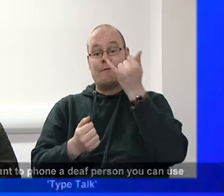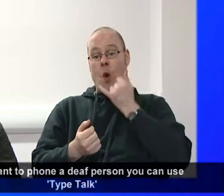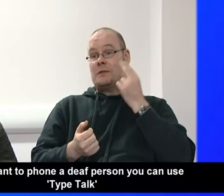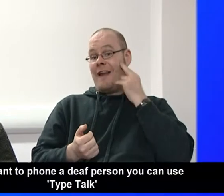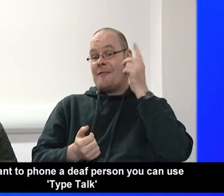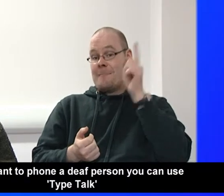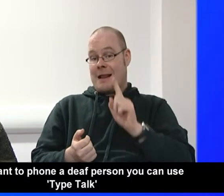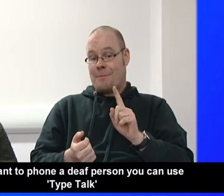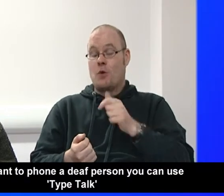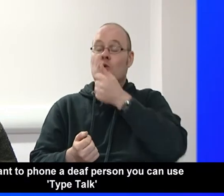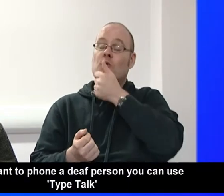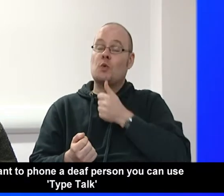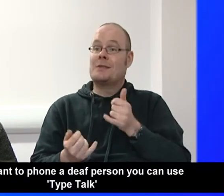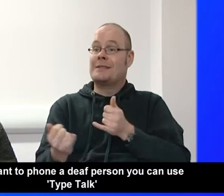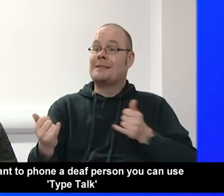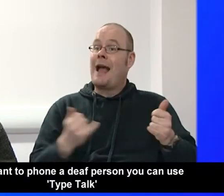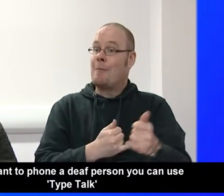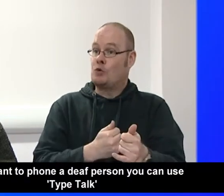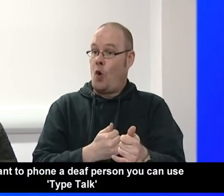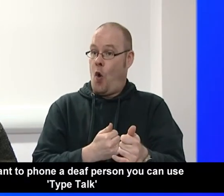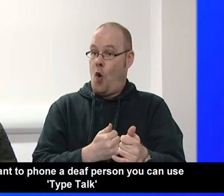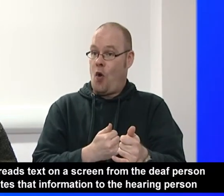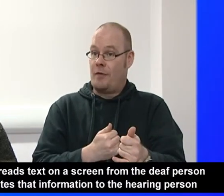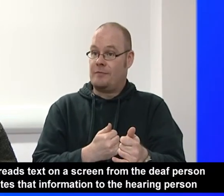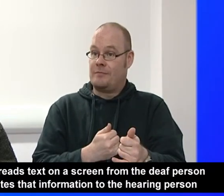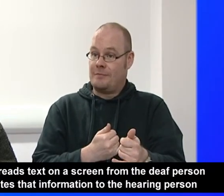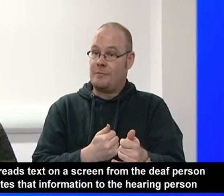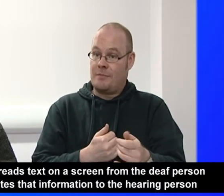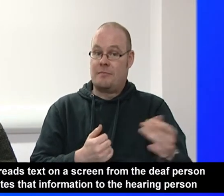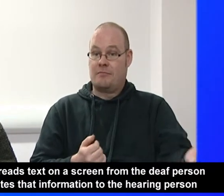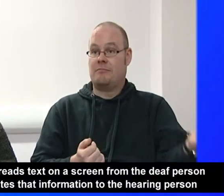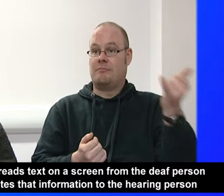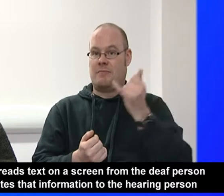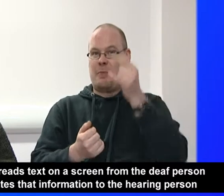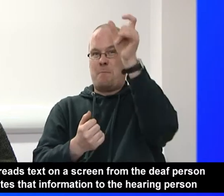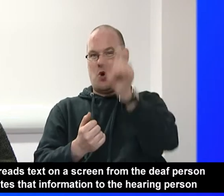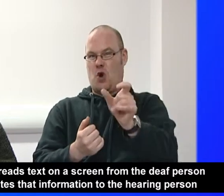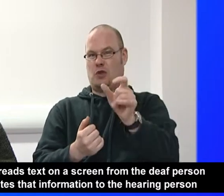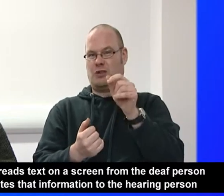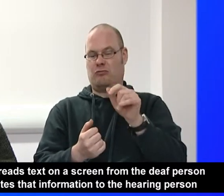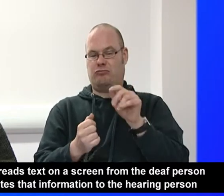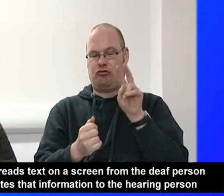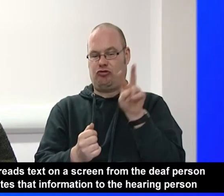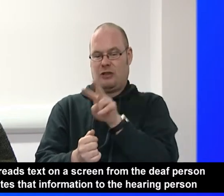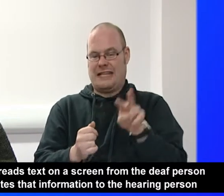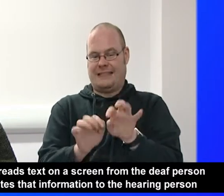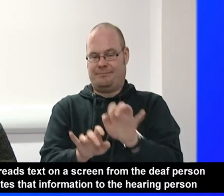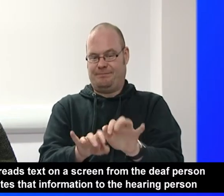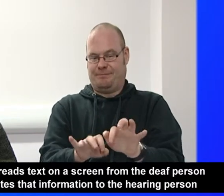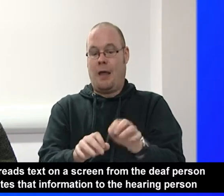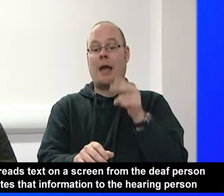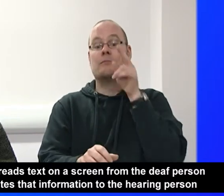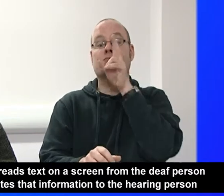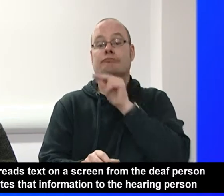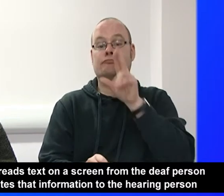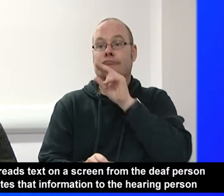If you want to phone a deaf person, you can use Type Talk. An operator reads text on a screen from the deaf person and